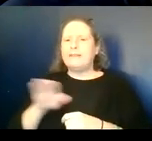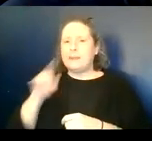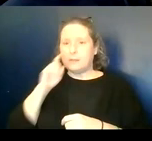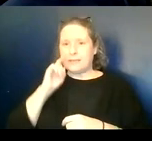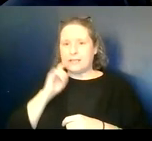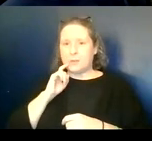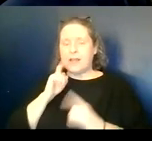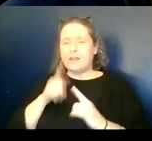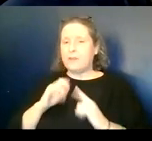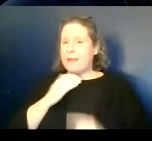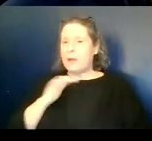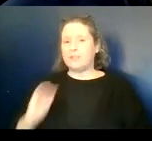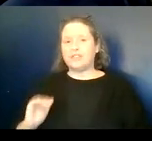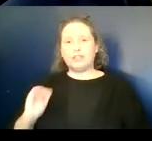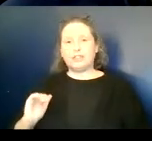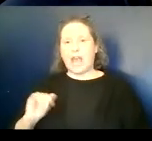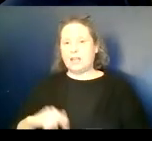even from where